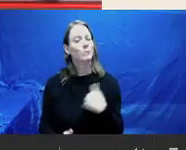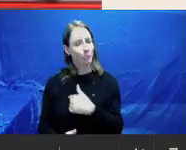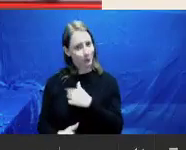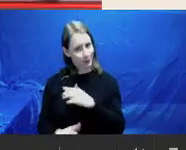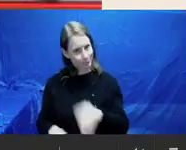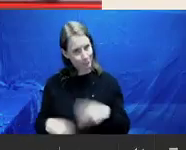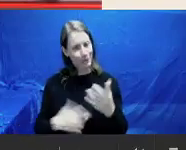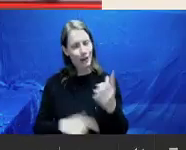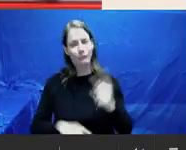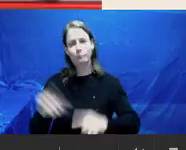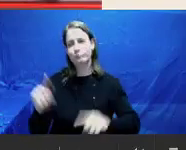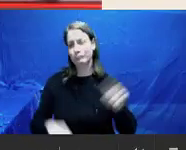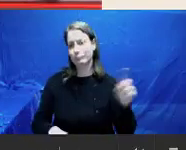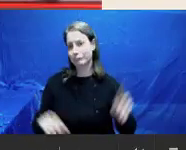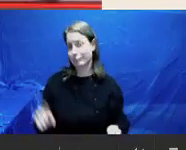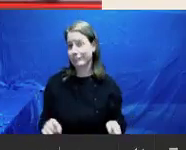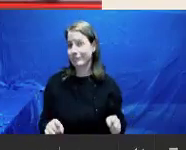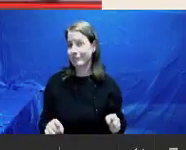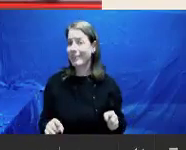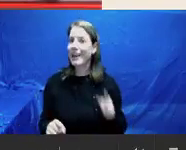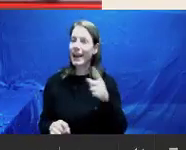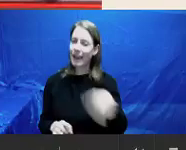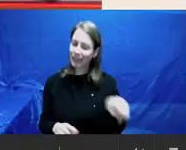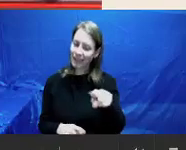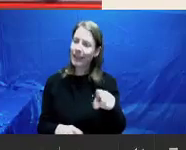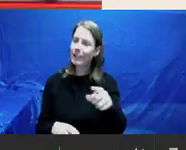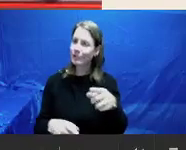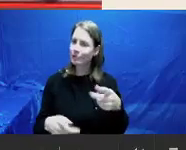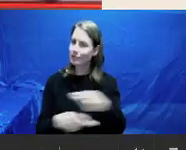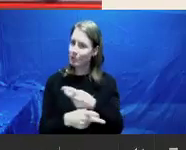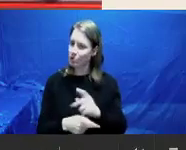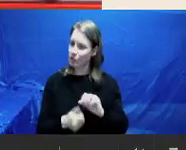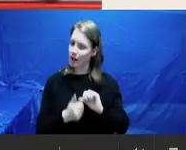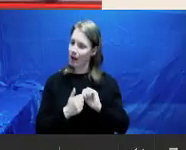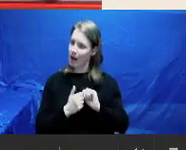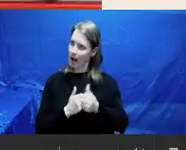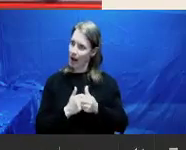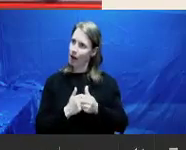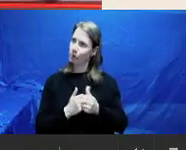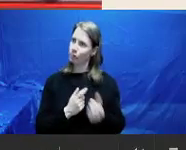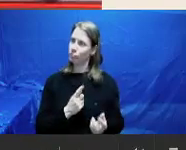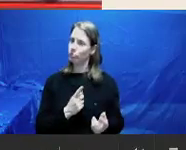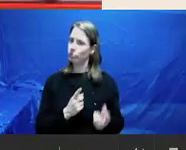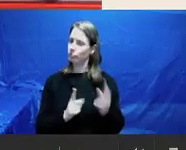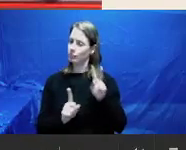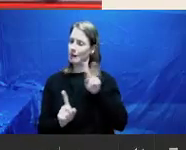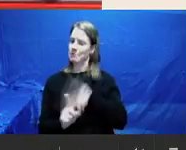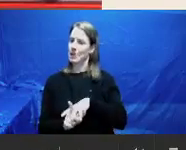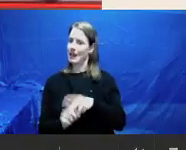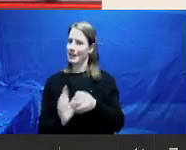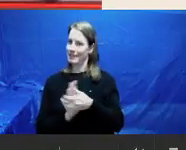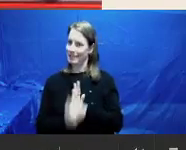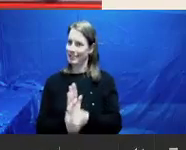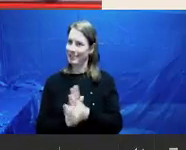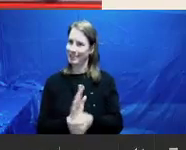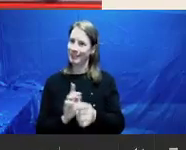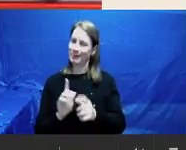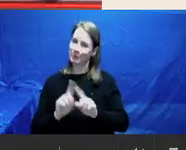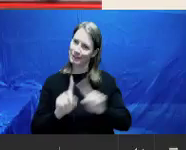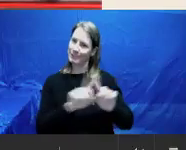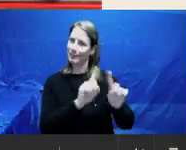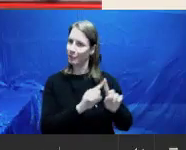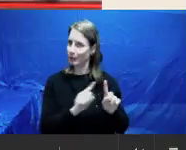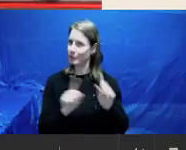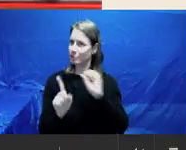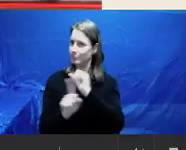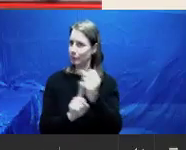kind of environment for our students in which they're not just looking for a right answer. It's how we create the kind of environment that they need in